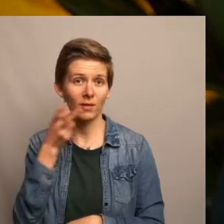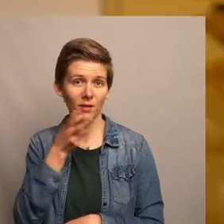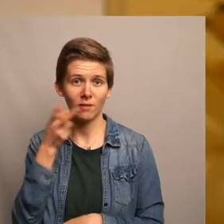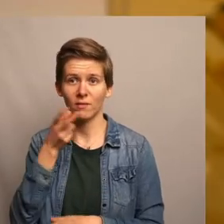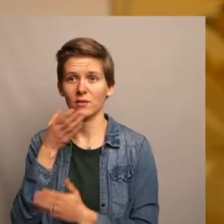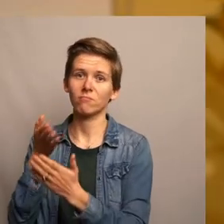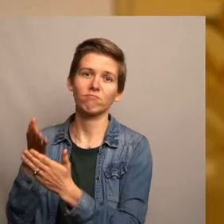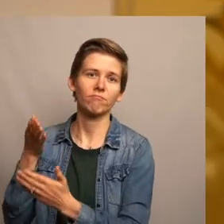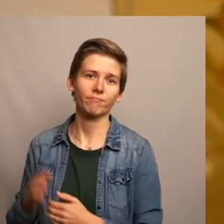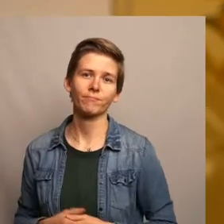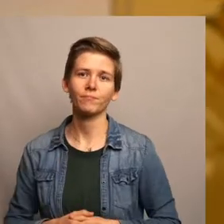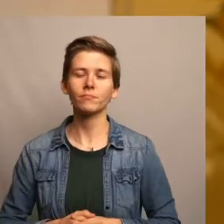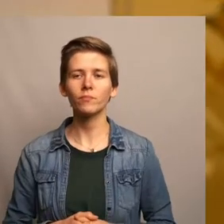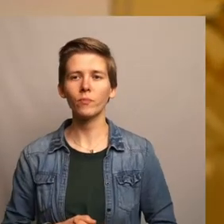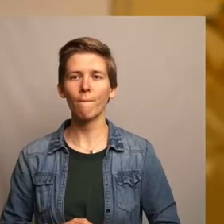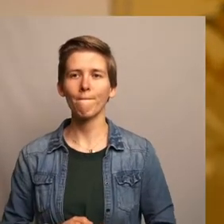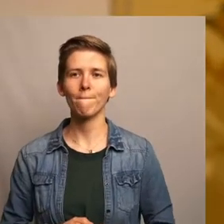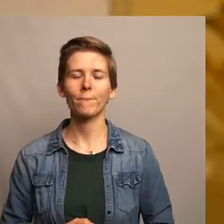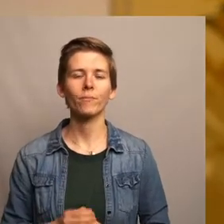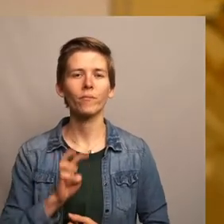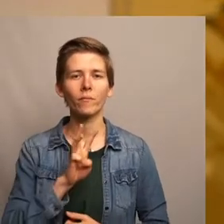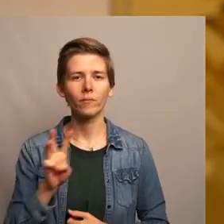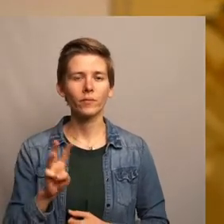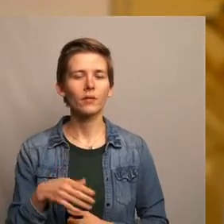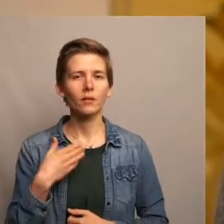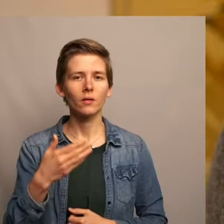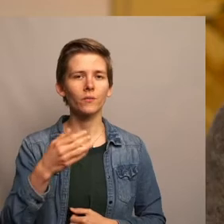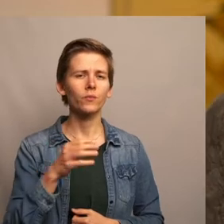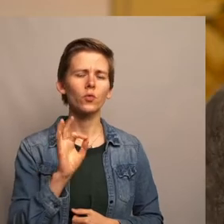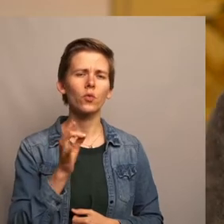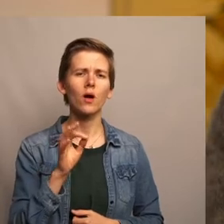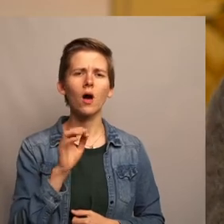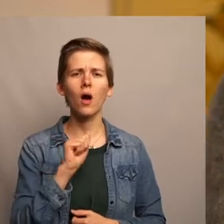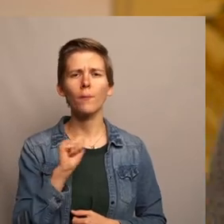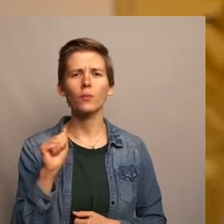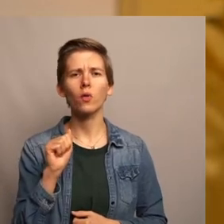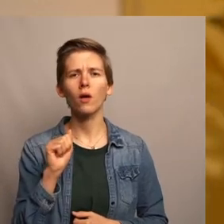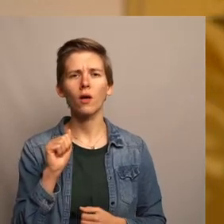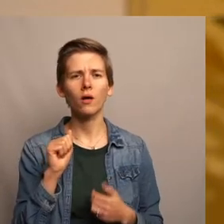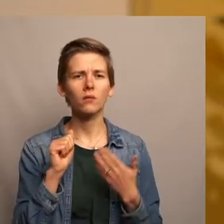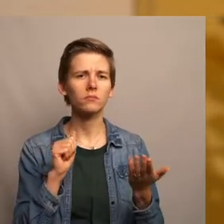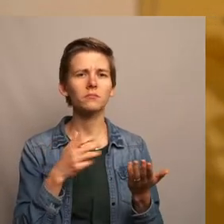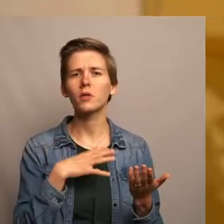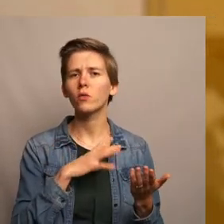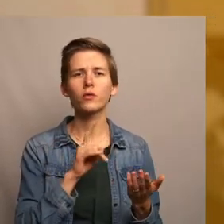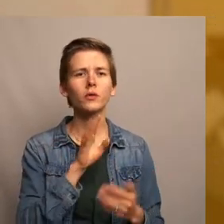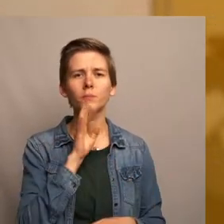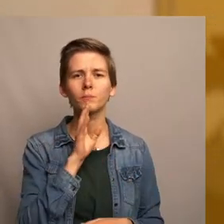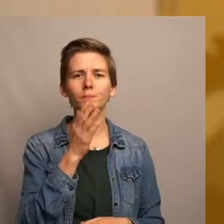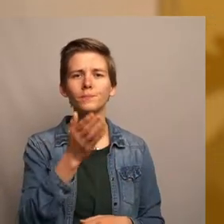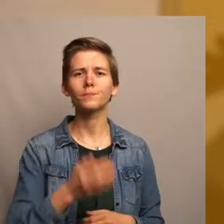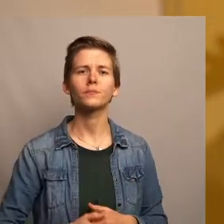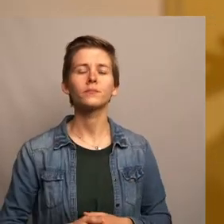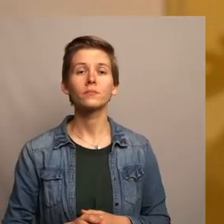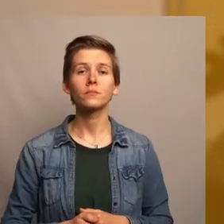Thank you for sharing. So how about you, Abdullah? Do you want to share something? Or do